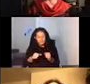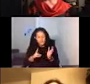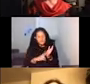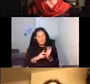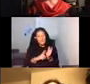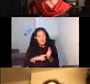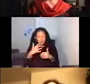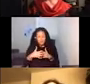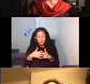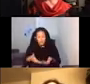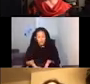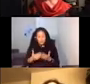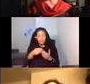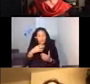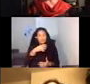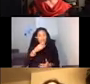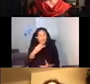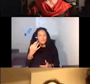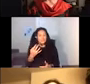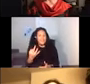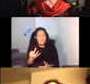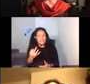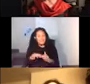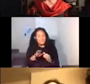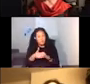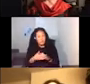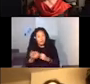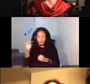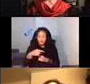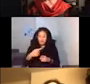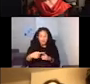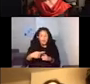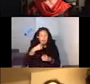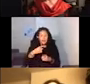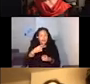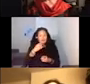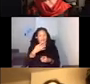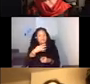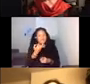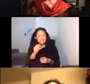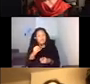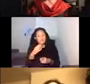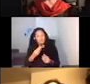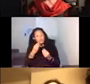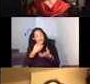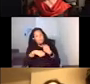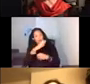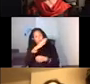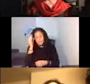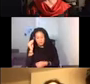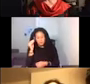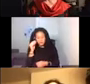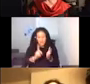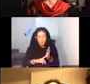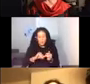born in 1938 in Jamaica, came to England in the 60s to train as a nurse. Lenore